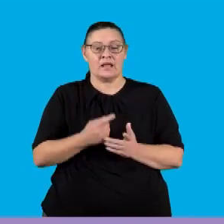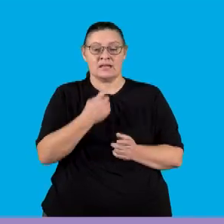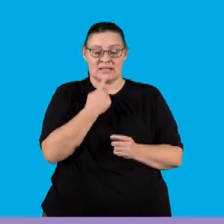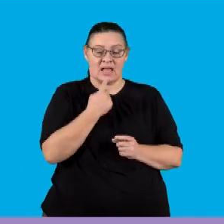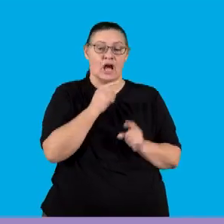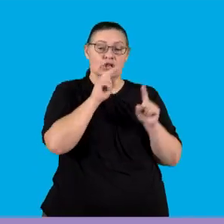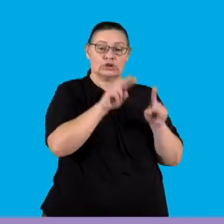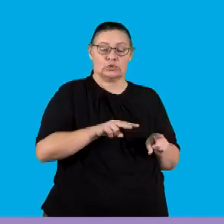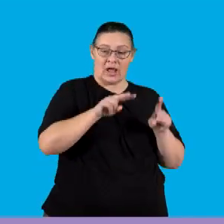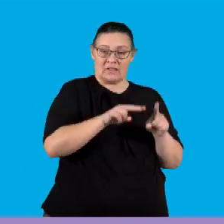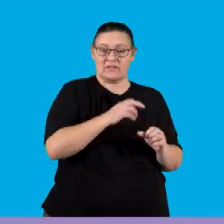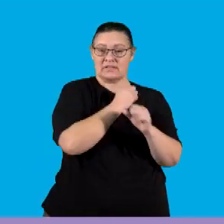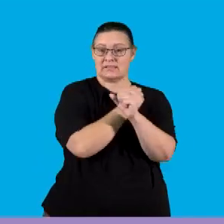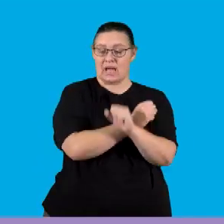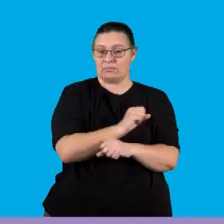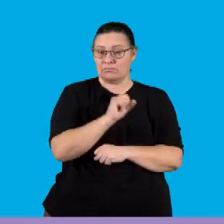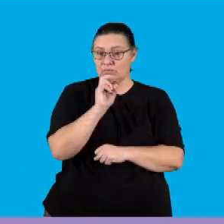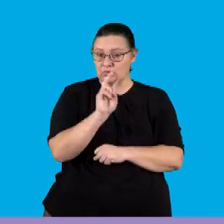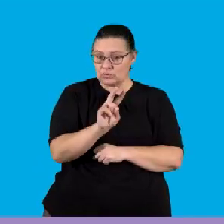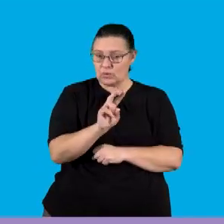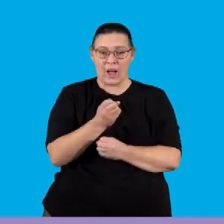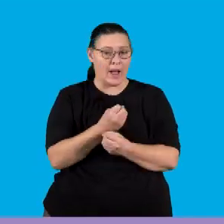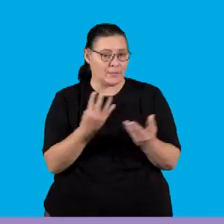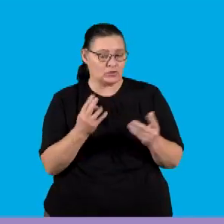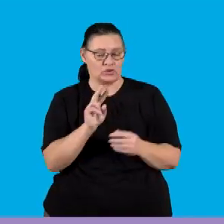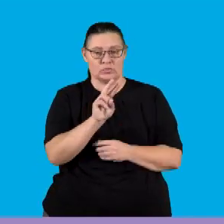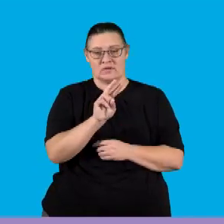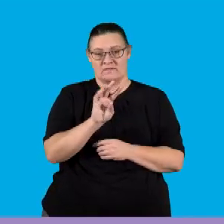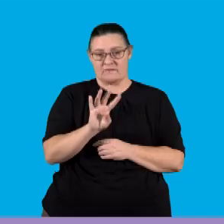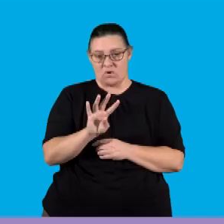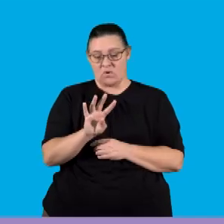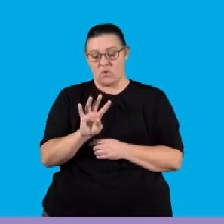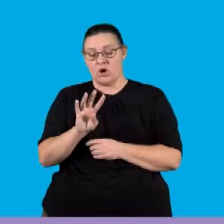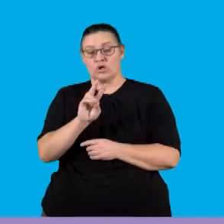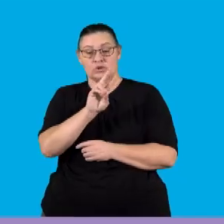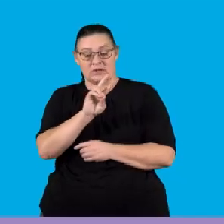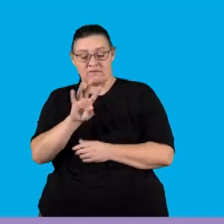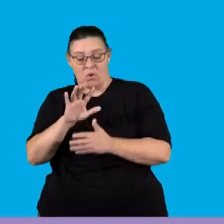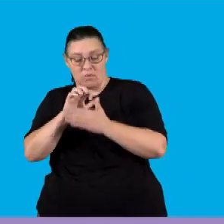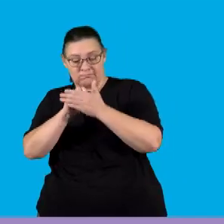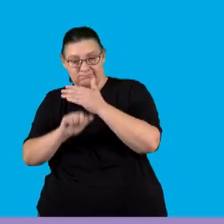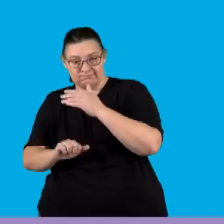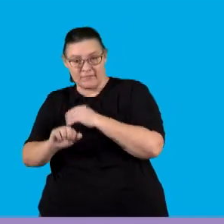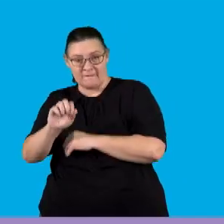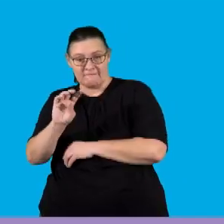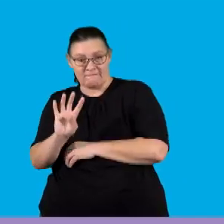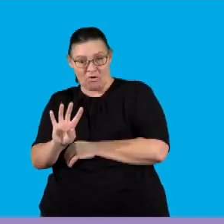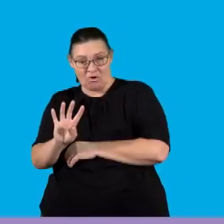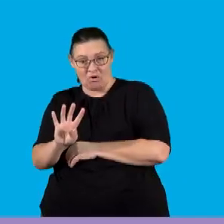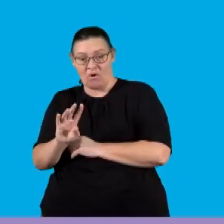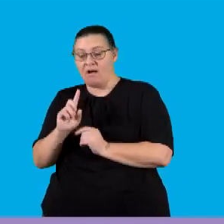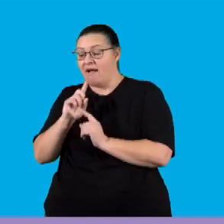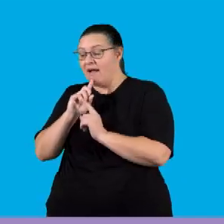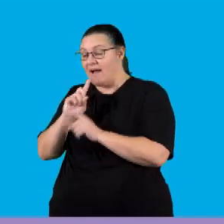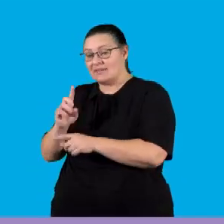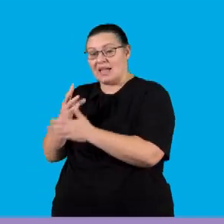12. Then we say 12 multiplied by 2, that is 24. Now that 24, we are going to